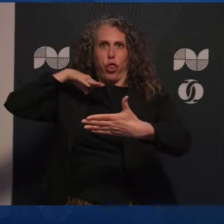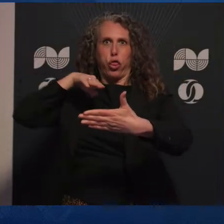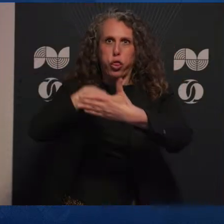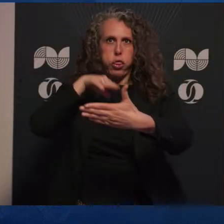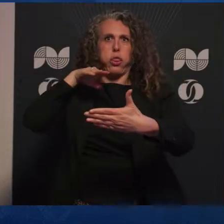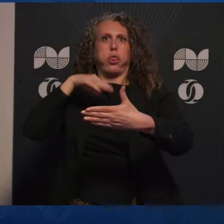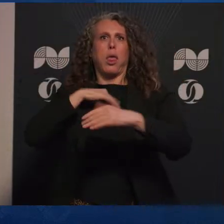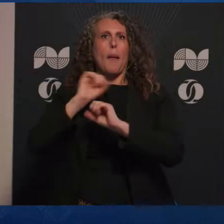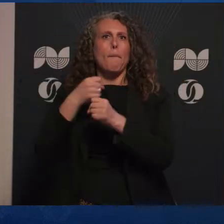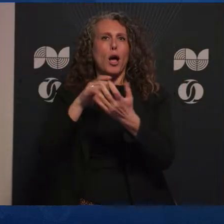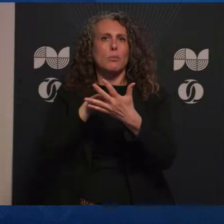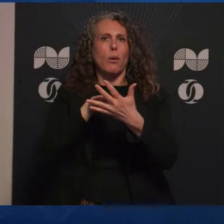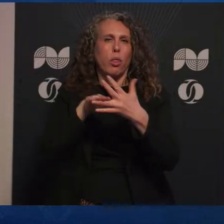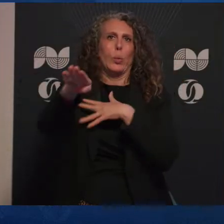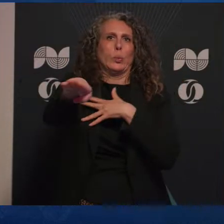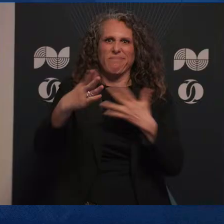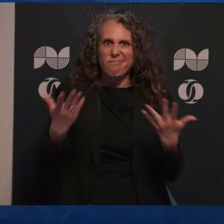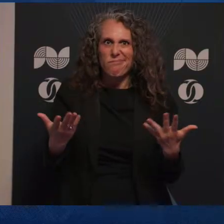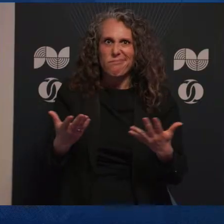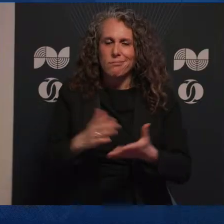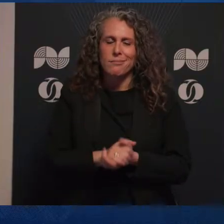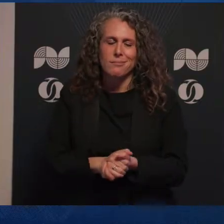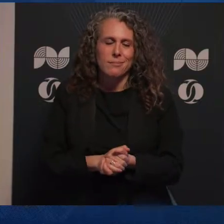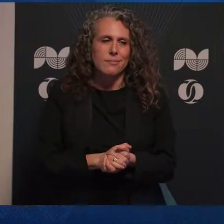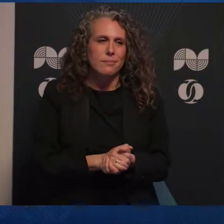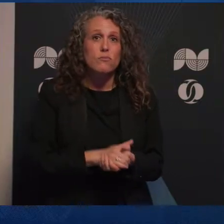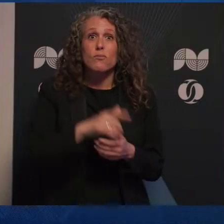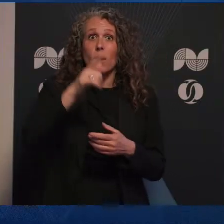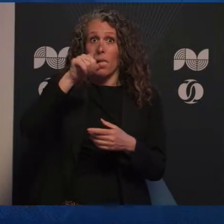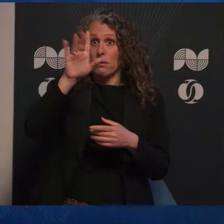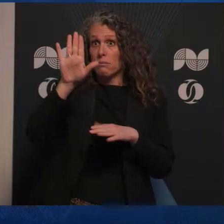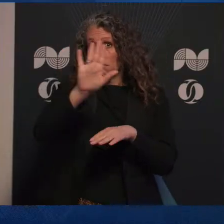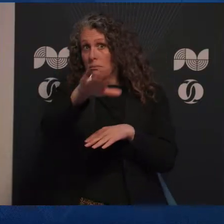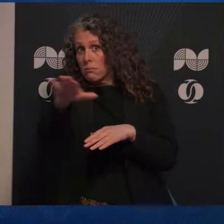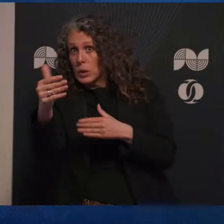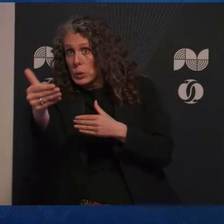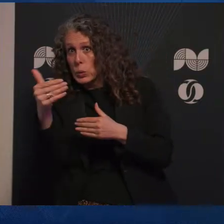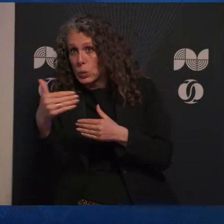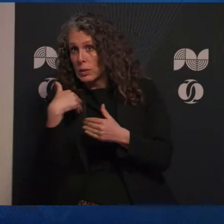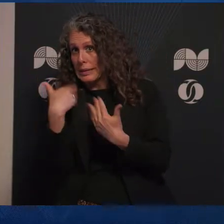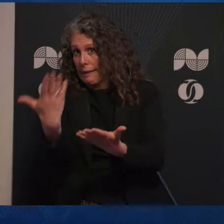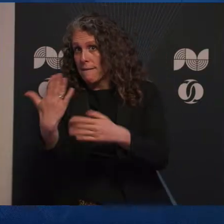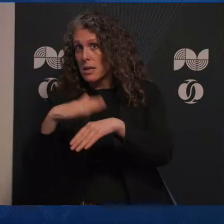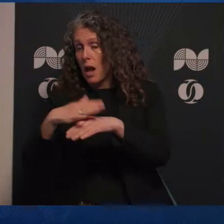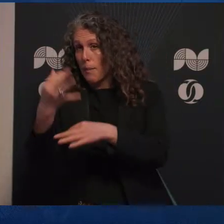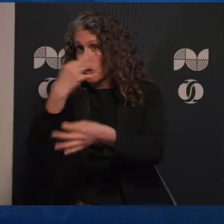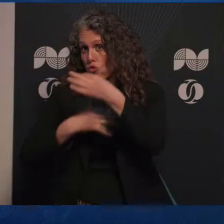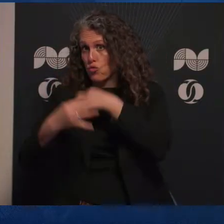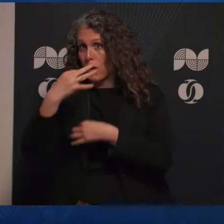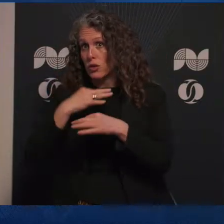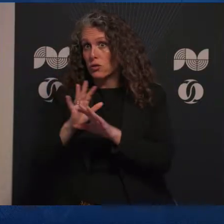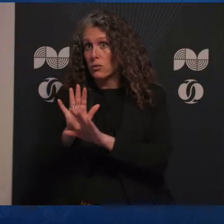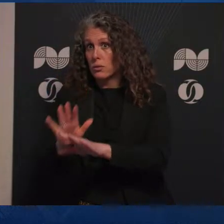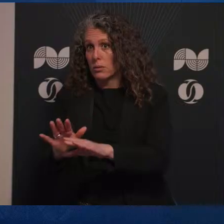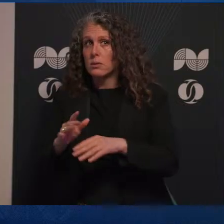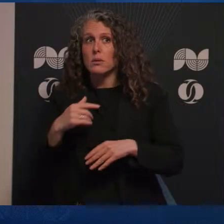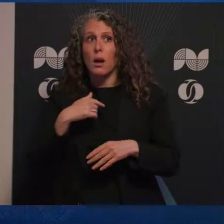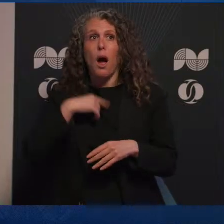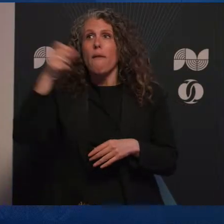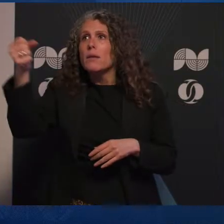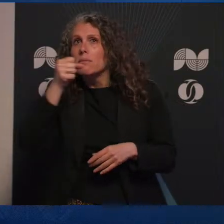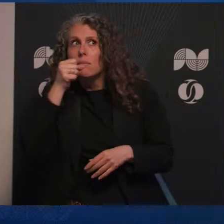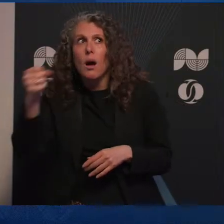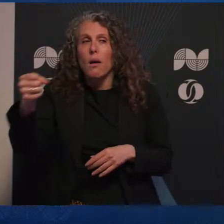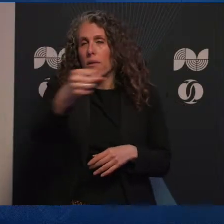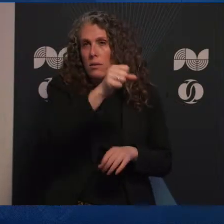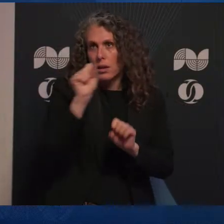I'm going to come to the audience for questions in a few minutes. So if you want to ask a question in the room, just get ready for doing so. We'll bring some microphones round.